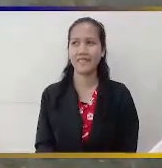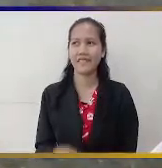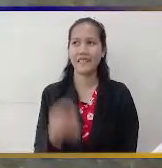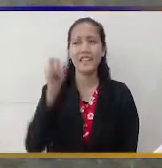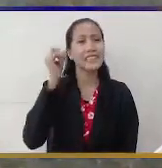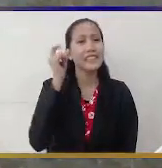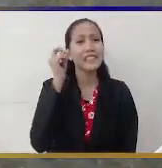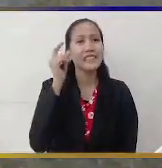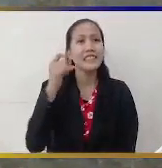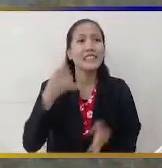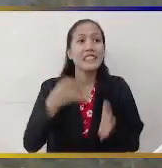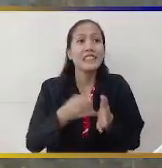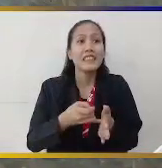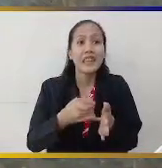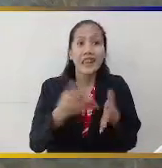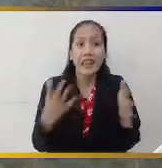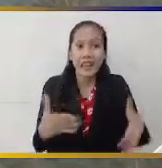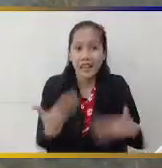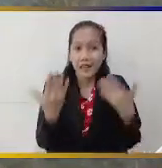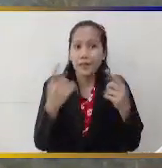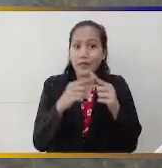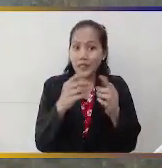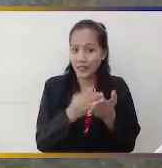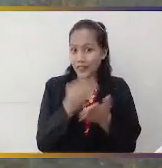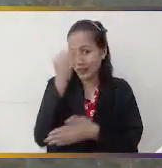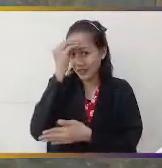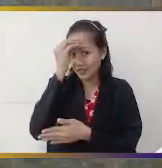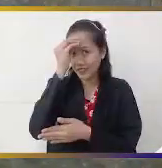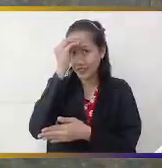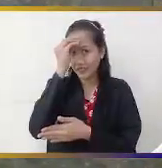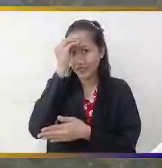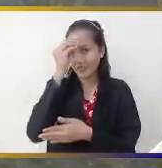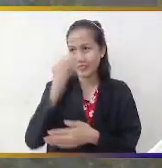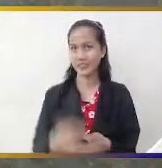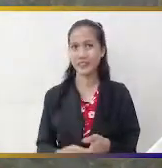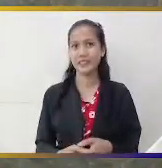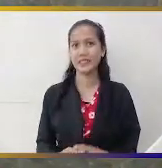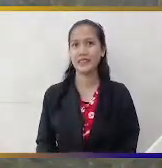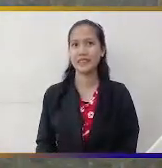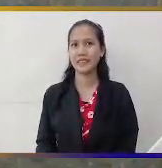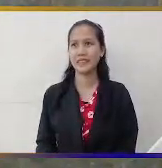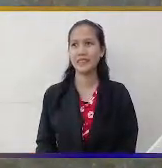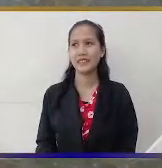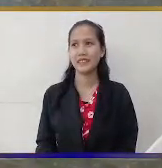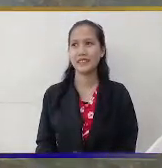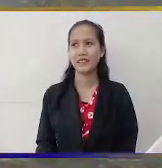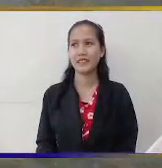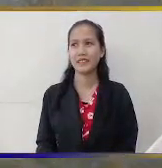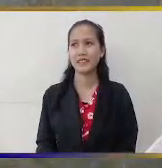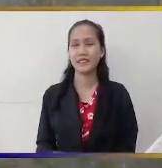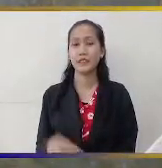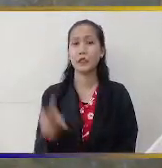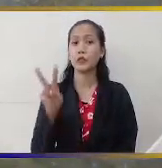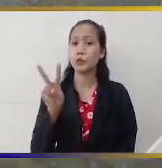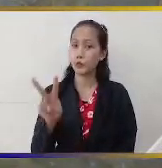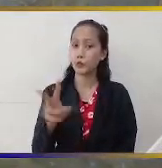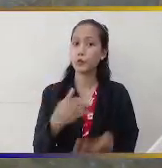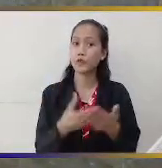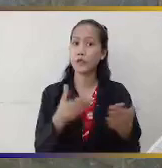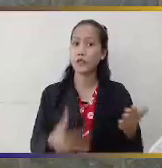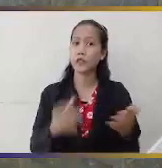Amen. Amen? Amen? It's fun to learn. Amen. Two things. Well, two things changed my life. What were